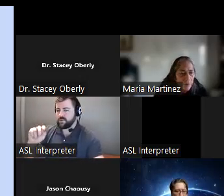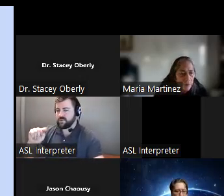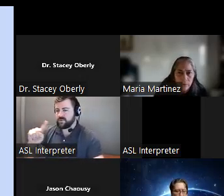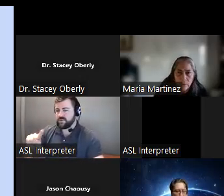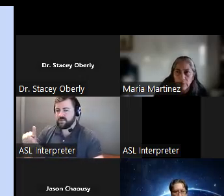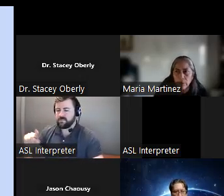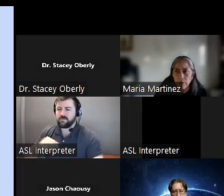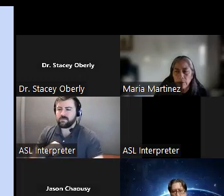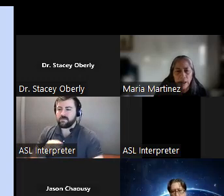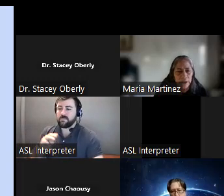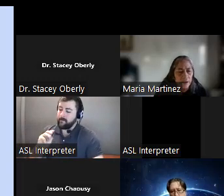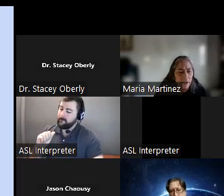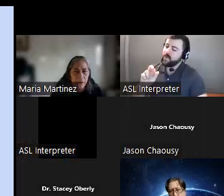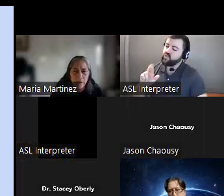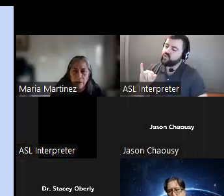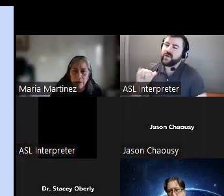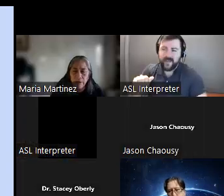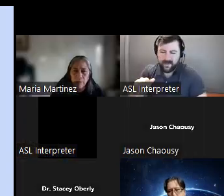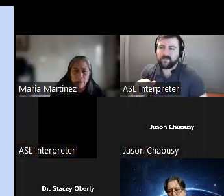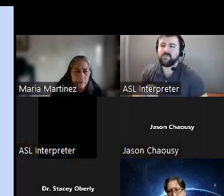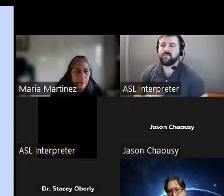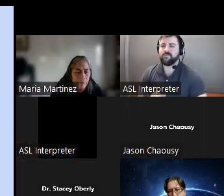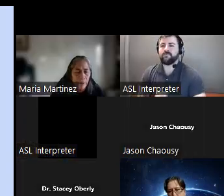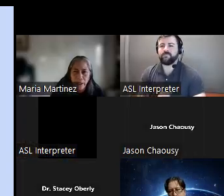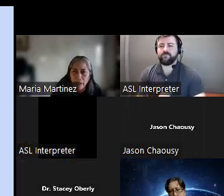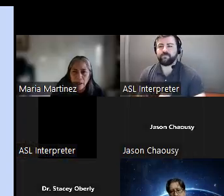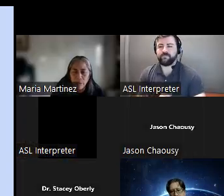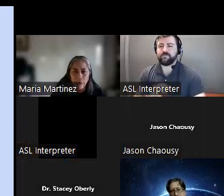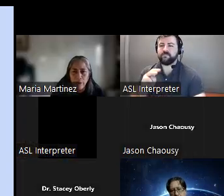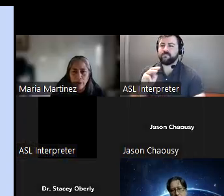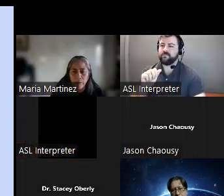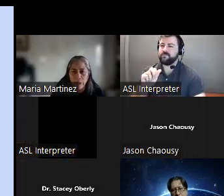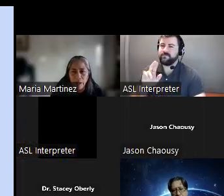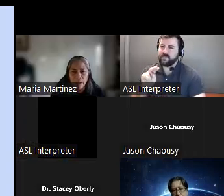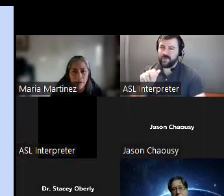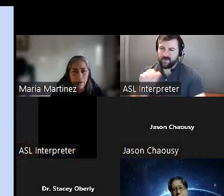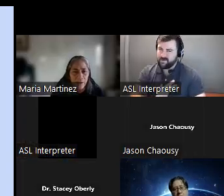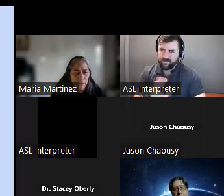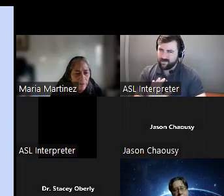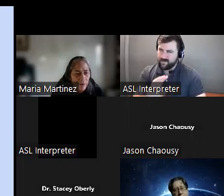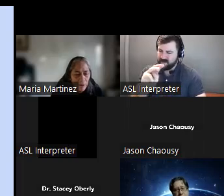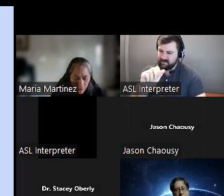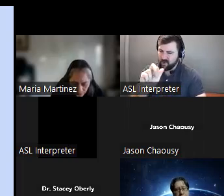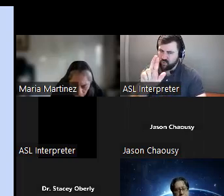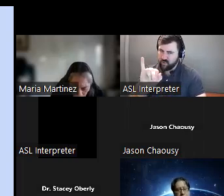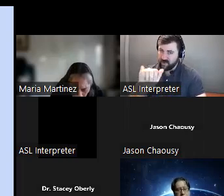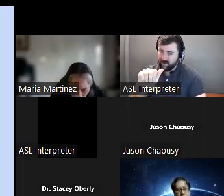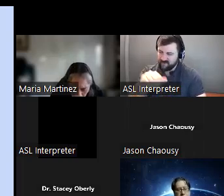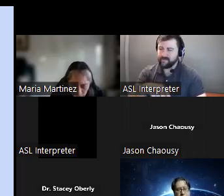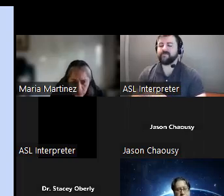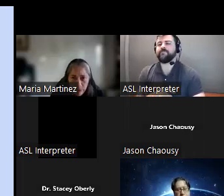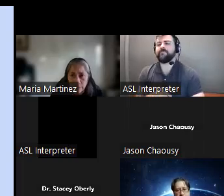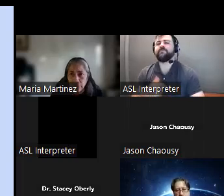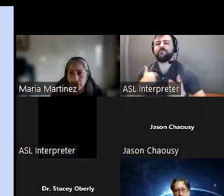Marie. Yeah, it's Maria, not Marie. Yeah, Maria. Marie. So I